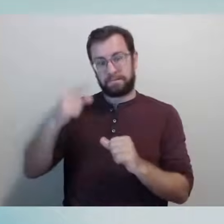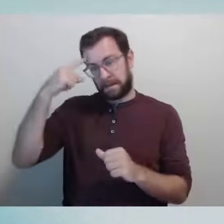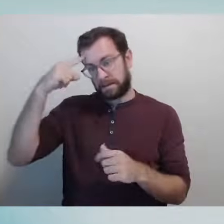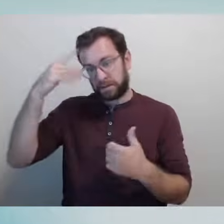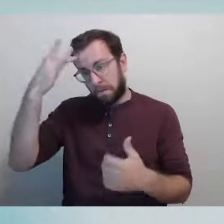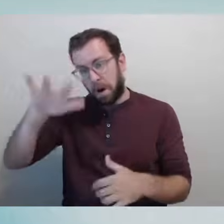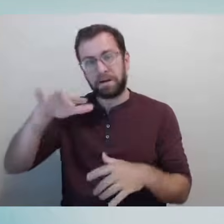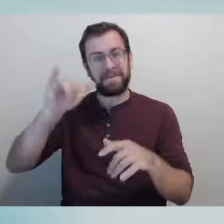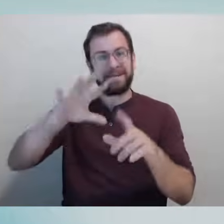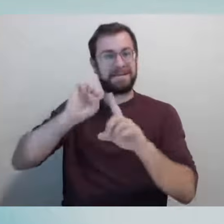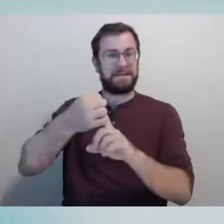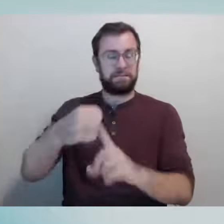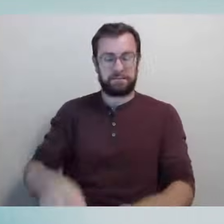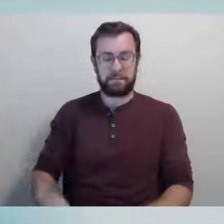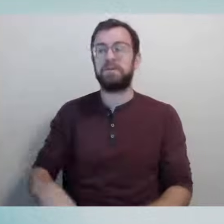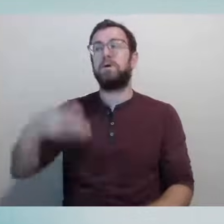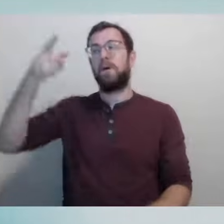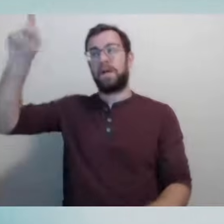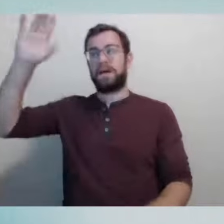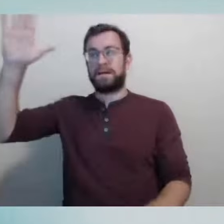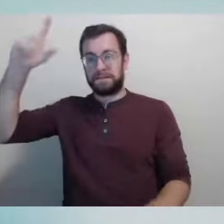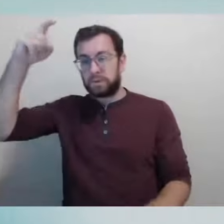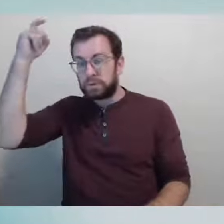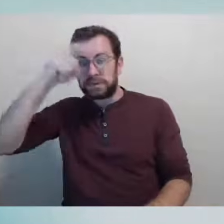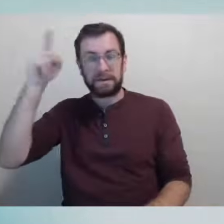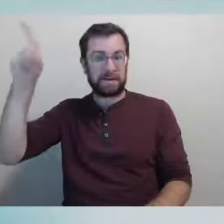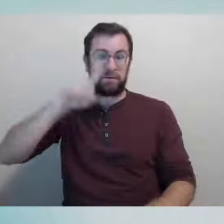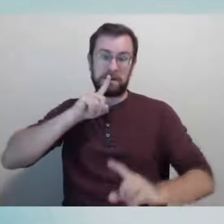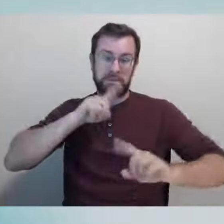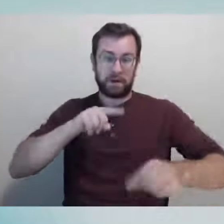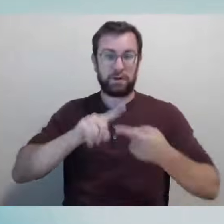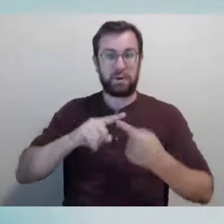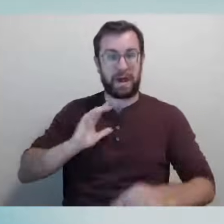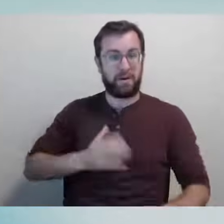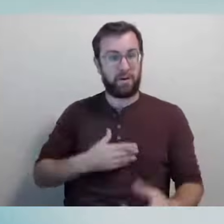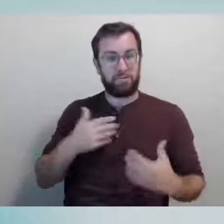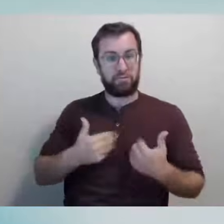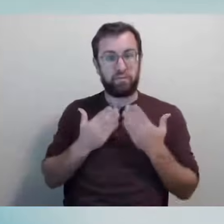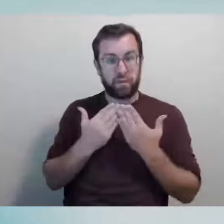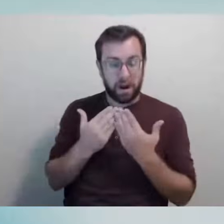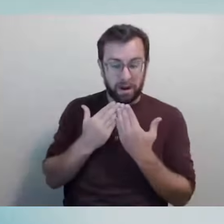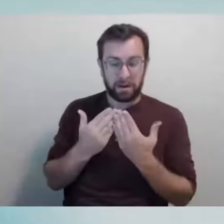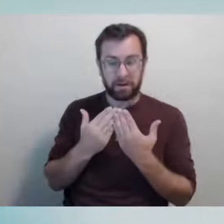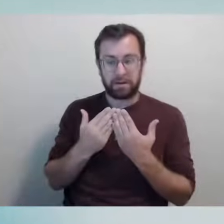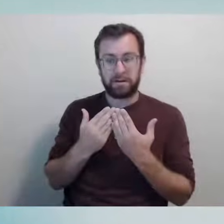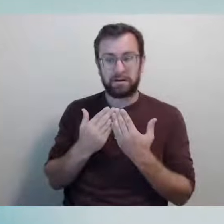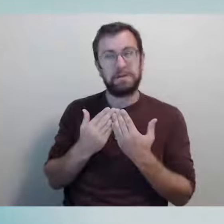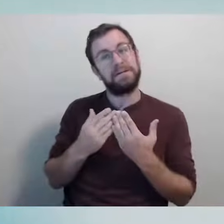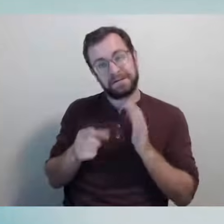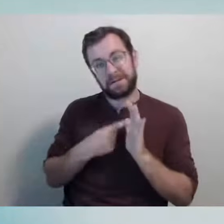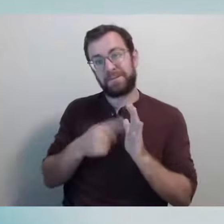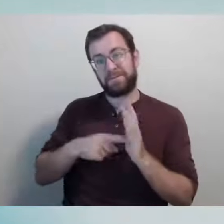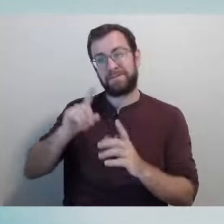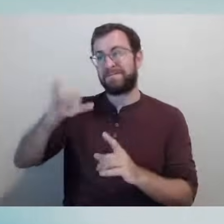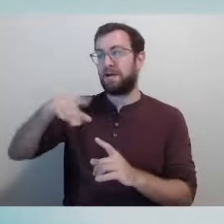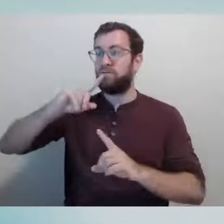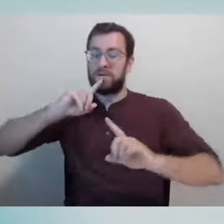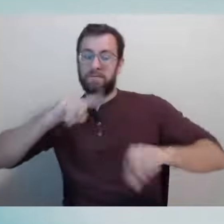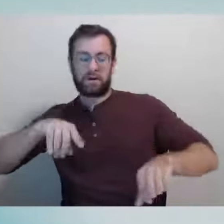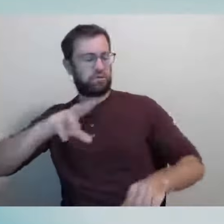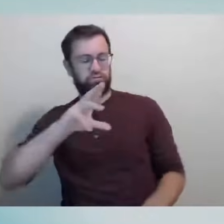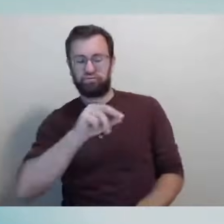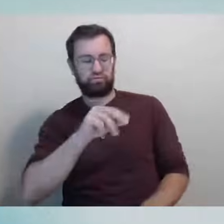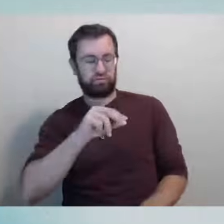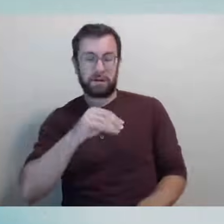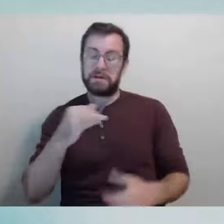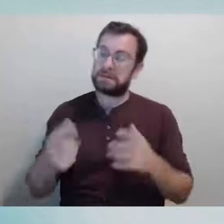wisdom that when He responds to our du'as, that sometimes that response is no. Somebody may be asking for